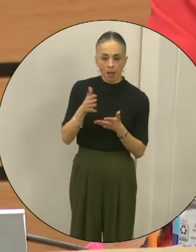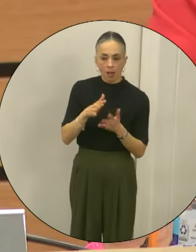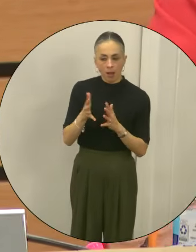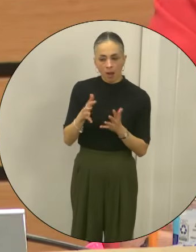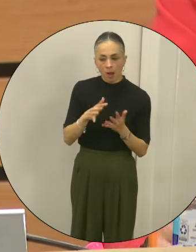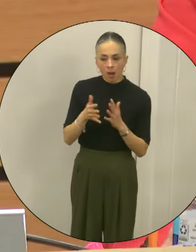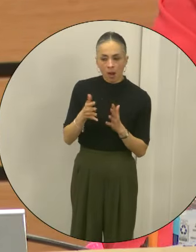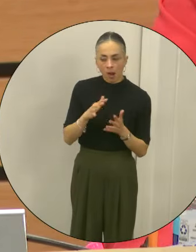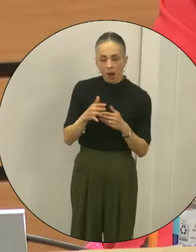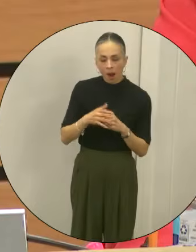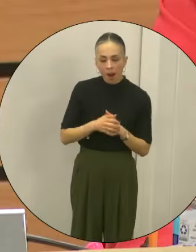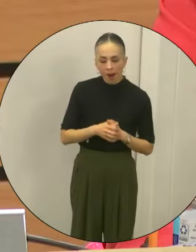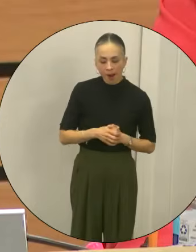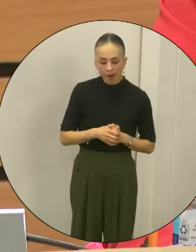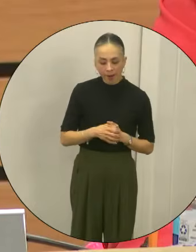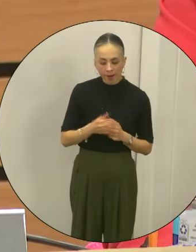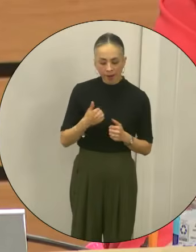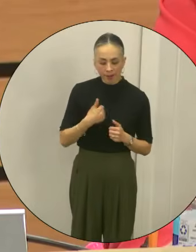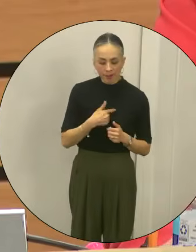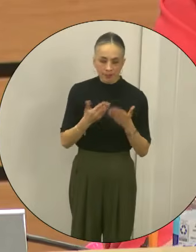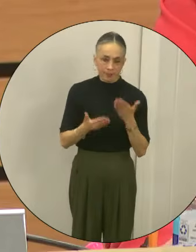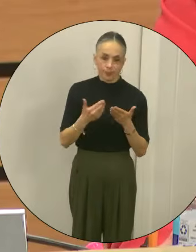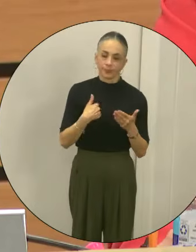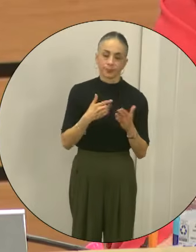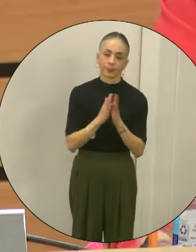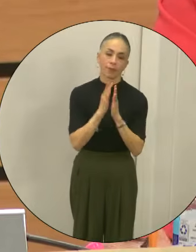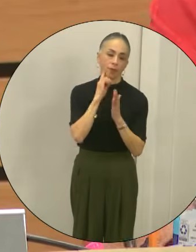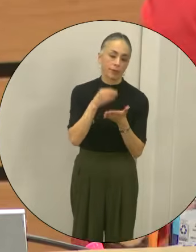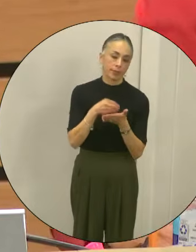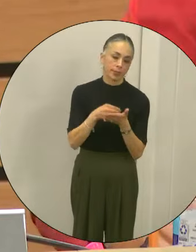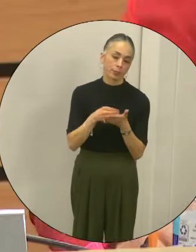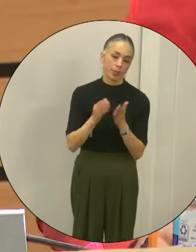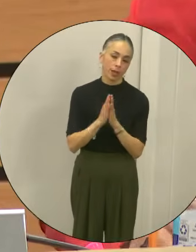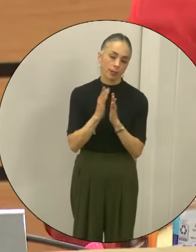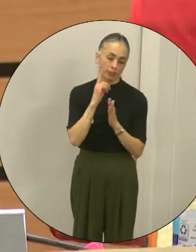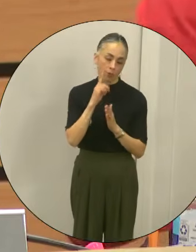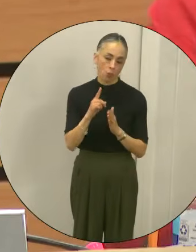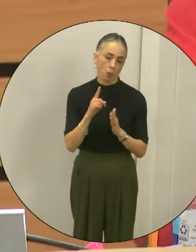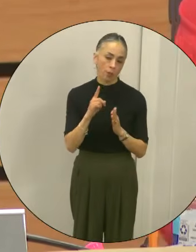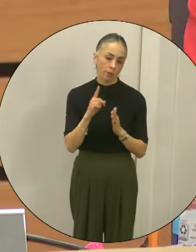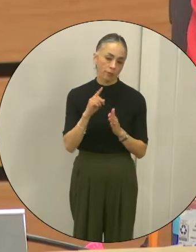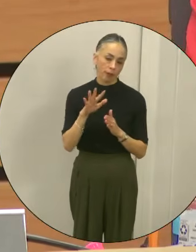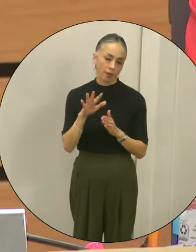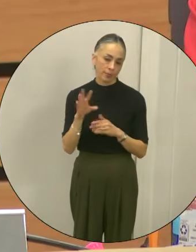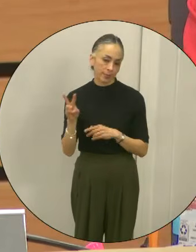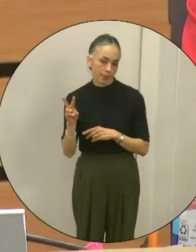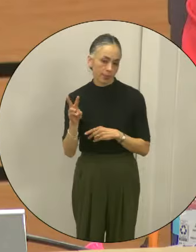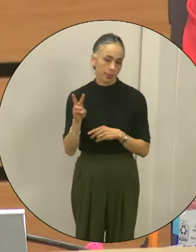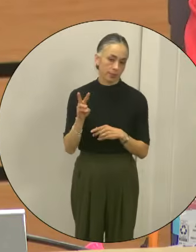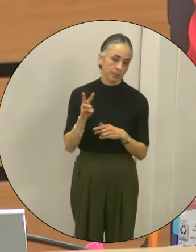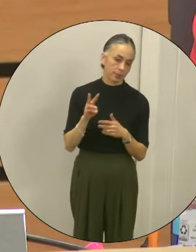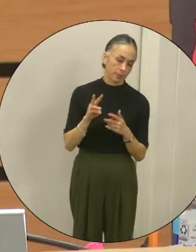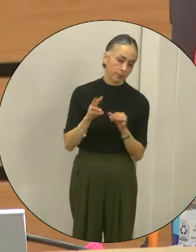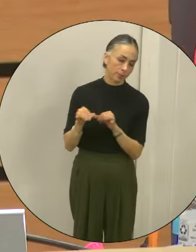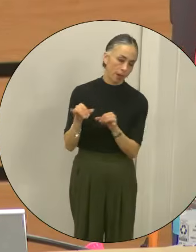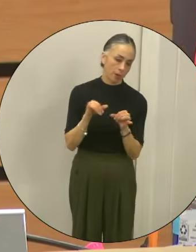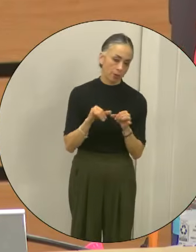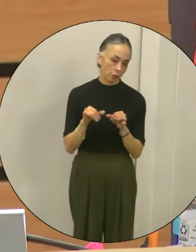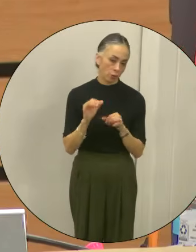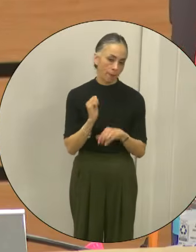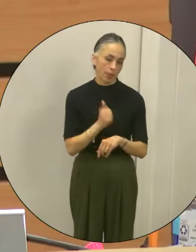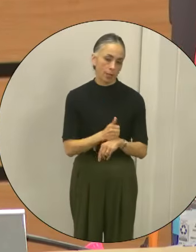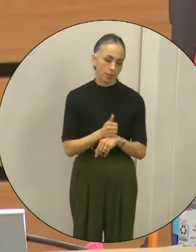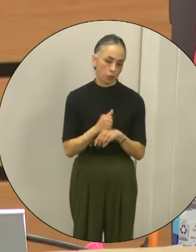well, maybe we don't ask for funding, but maybe we ask for 5 and 6, the standard-based grading, the